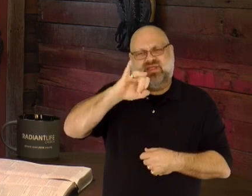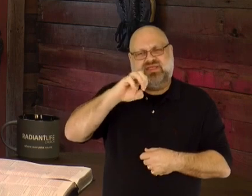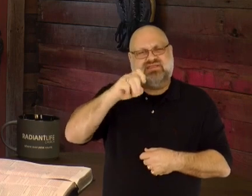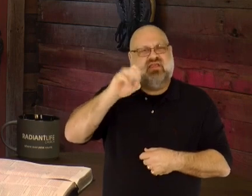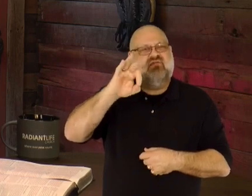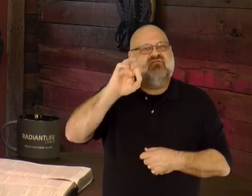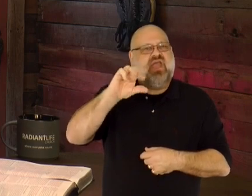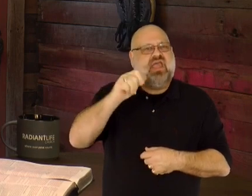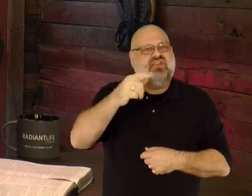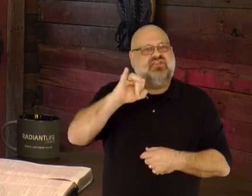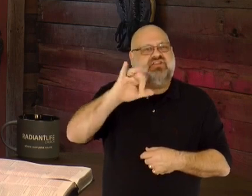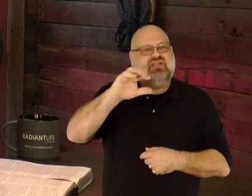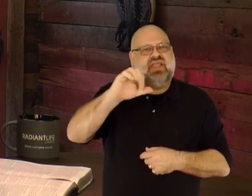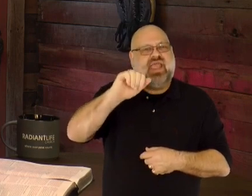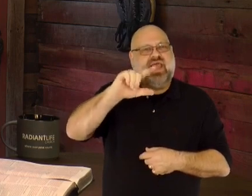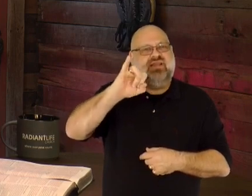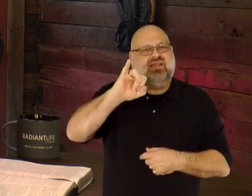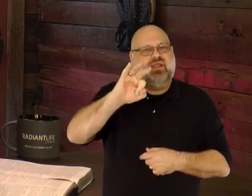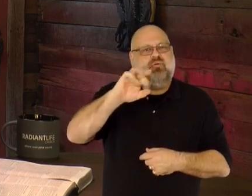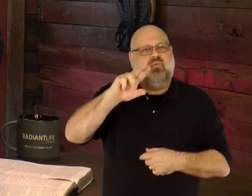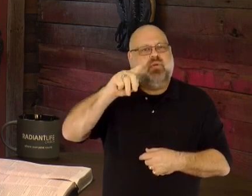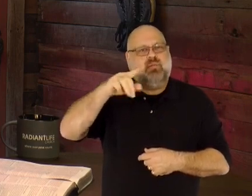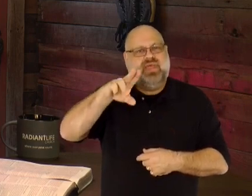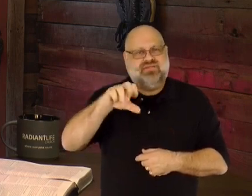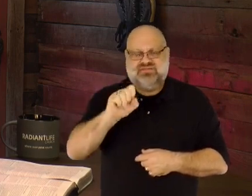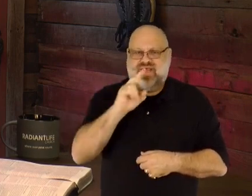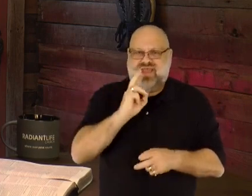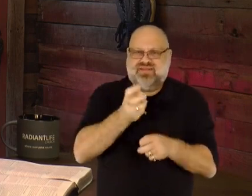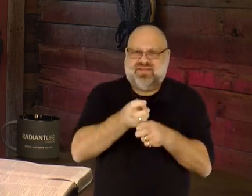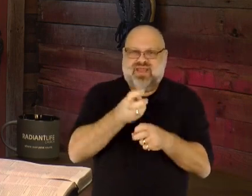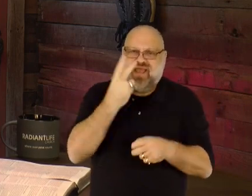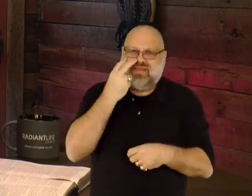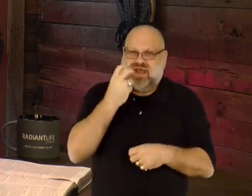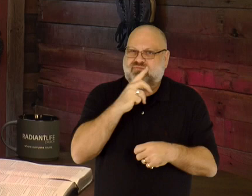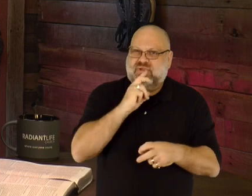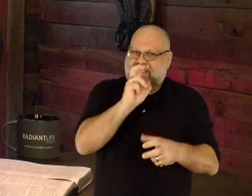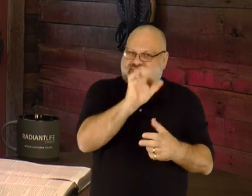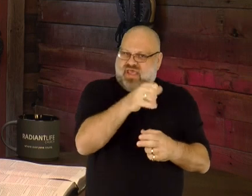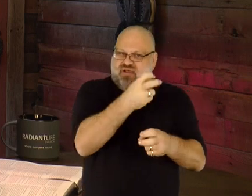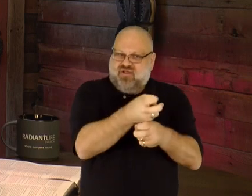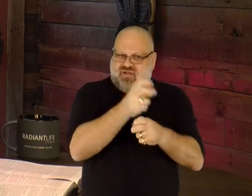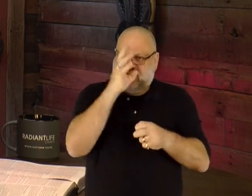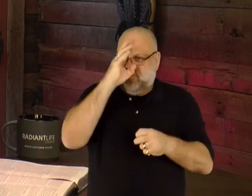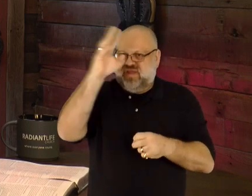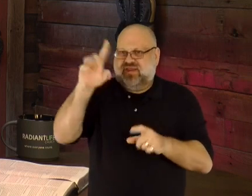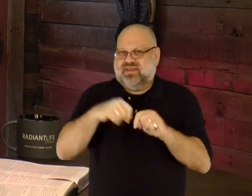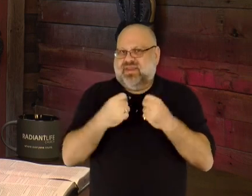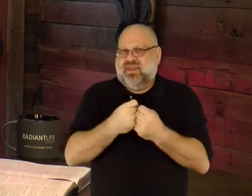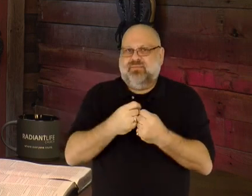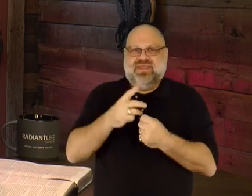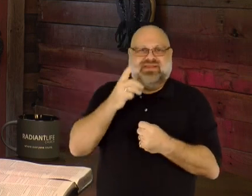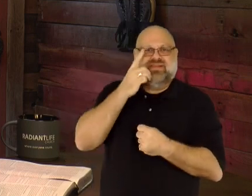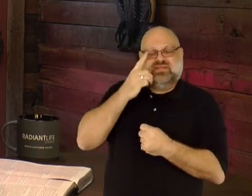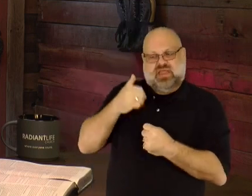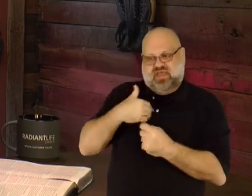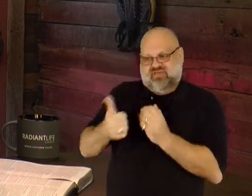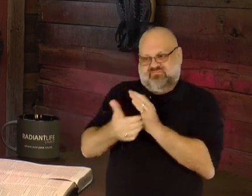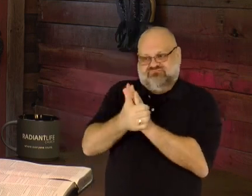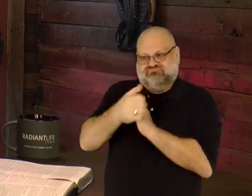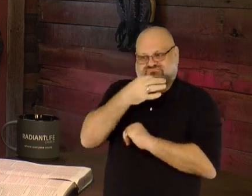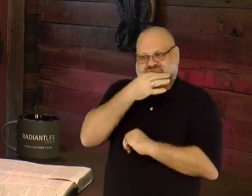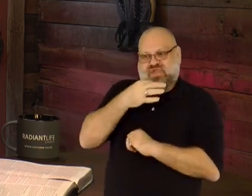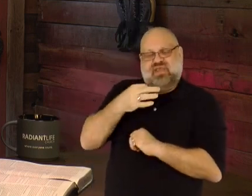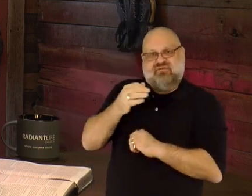I doubt that it was really that hard for the creative team at Disney to get a gifted actress and vocalist